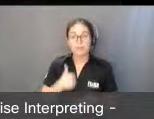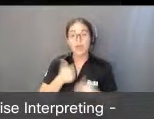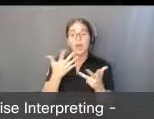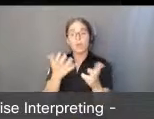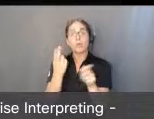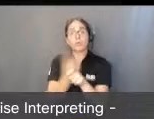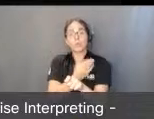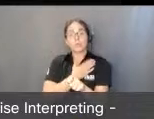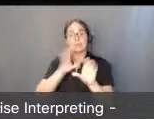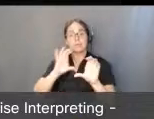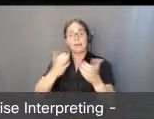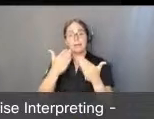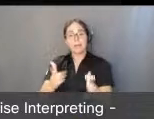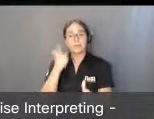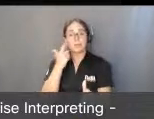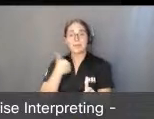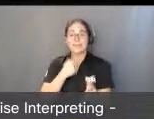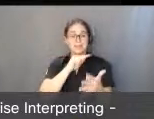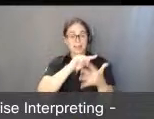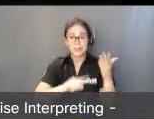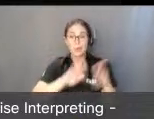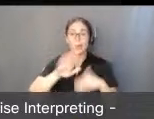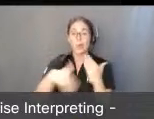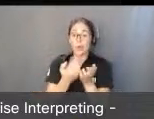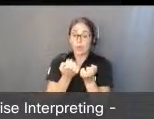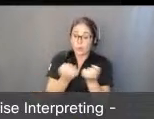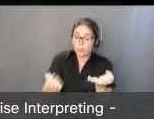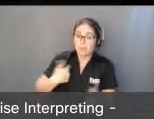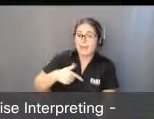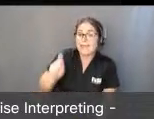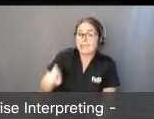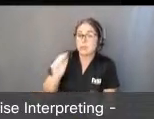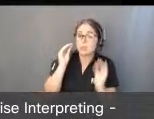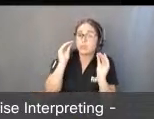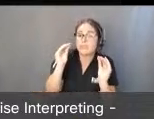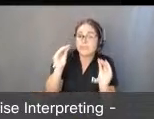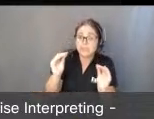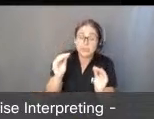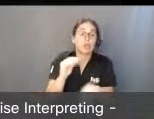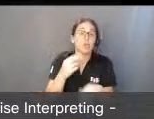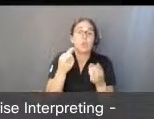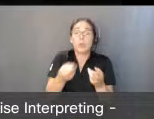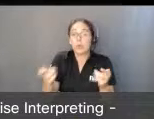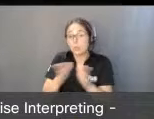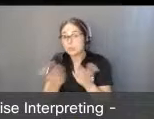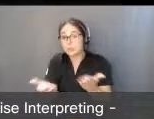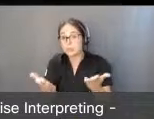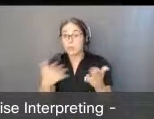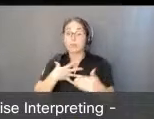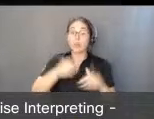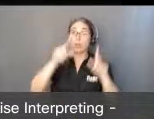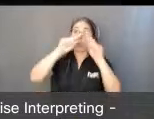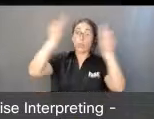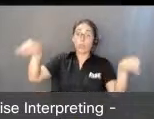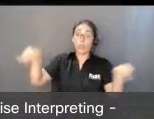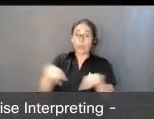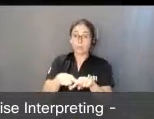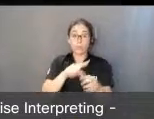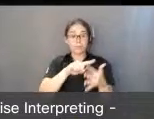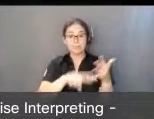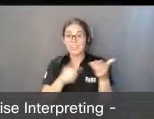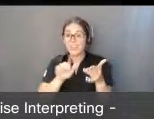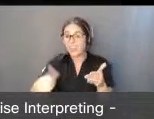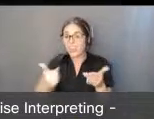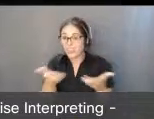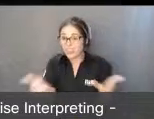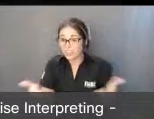it has all the things I need to teach a live lesson: resource books, teacher guides, a large whiteboard, and various manipulatives. My home doesn't have any